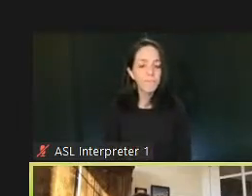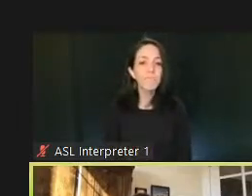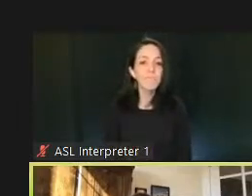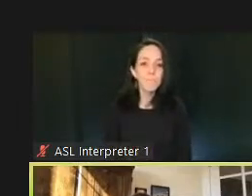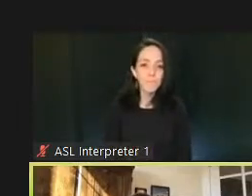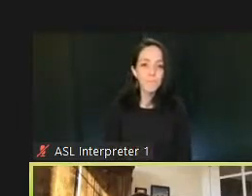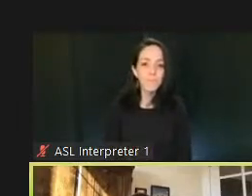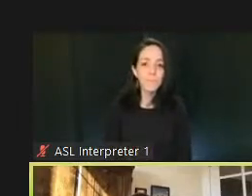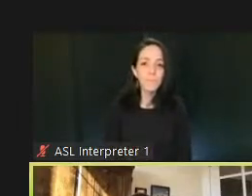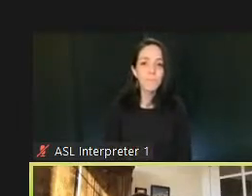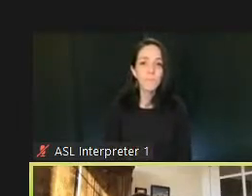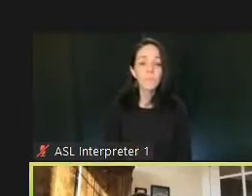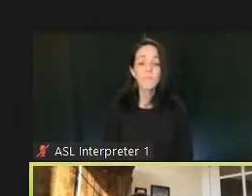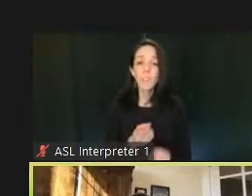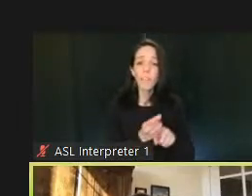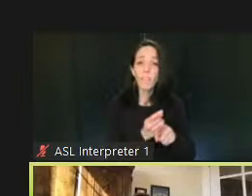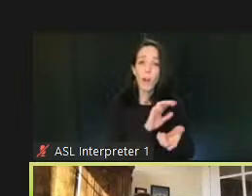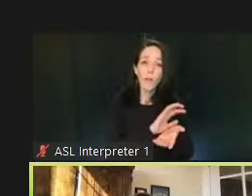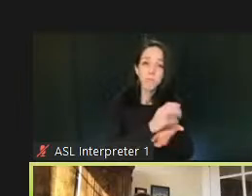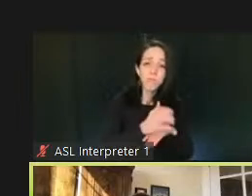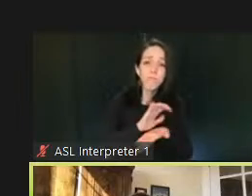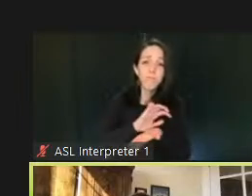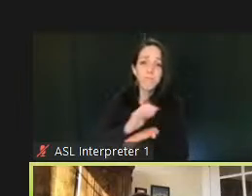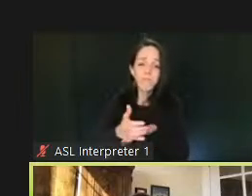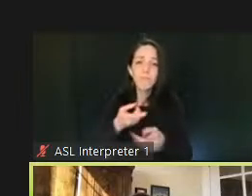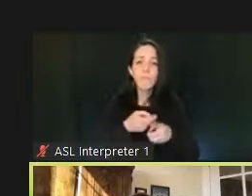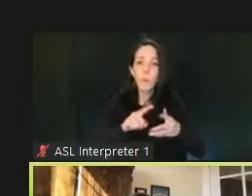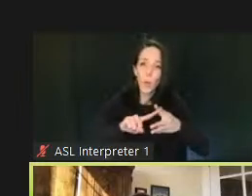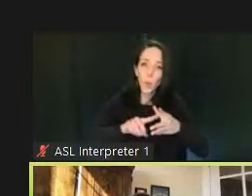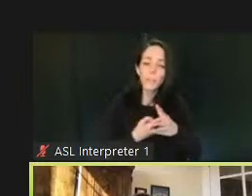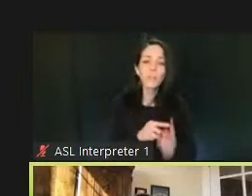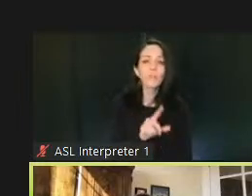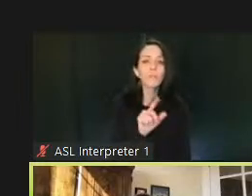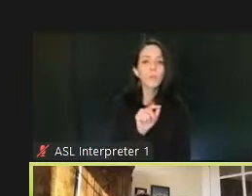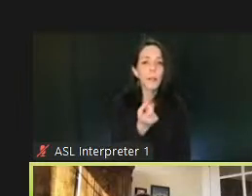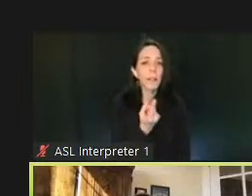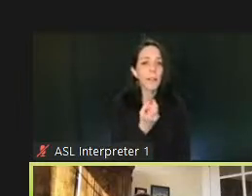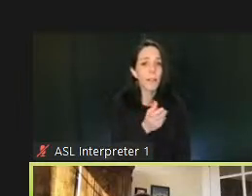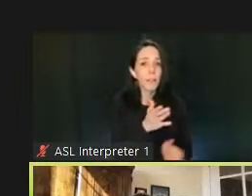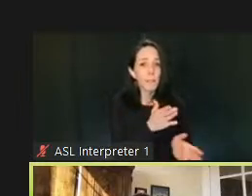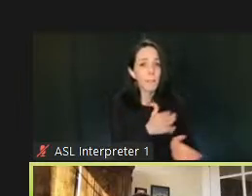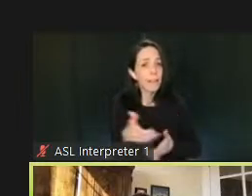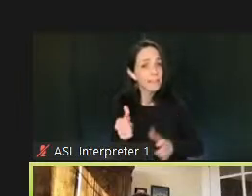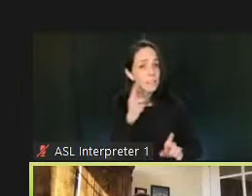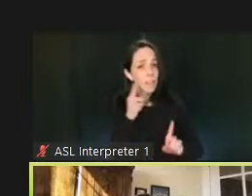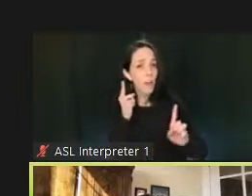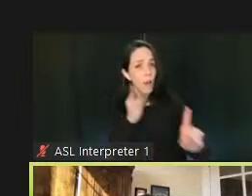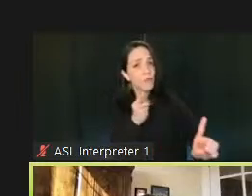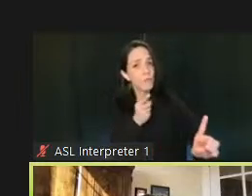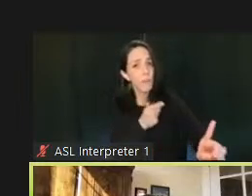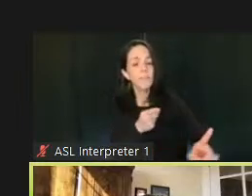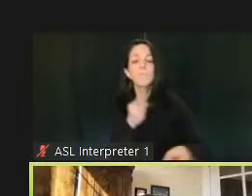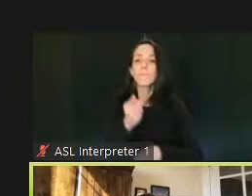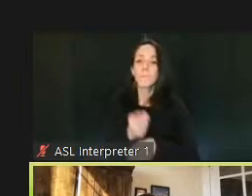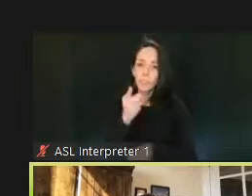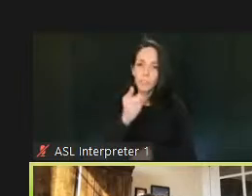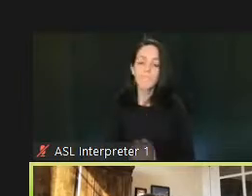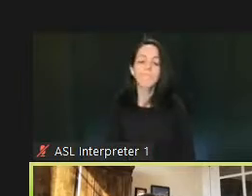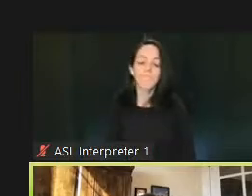the pots of money from the original 2011 plan. Correct. We're still on track.